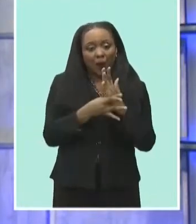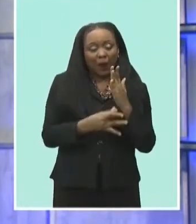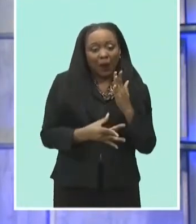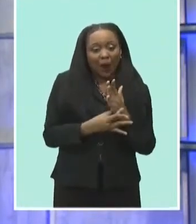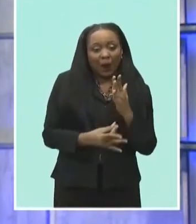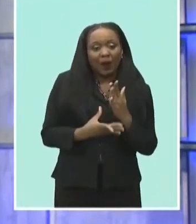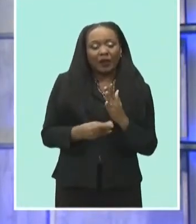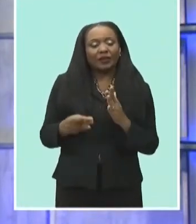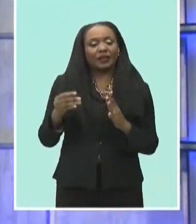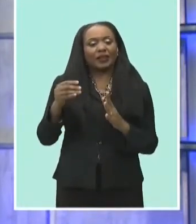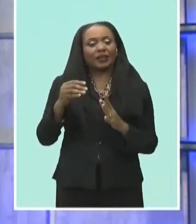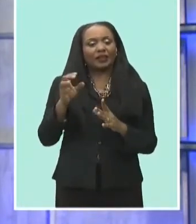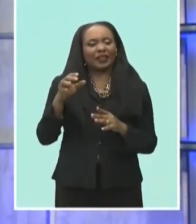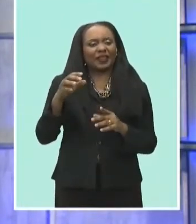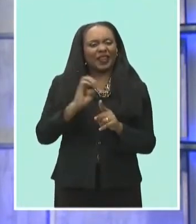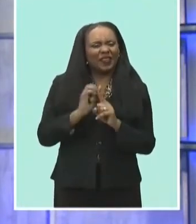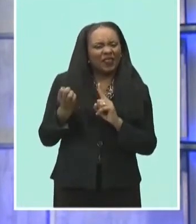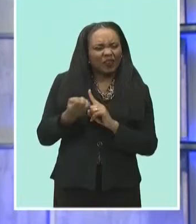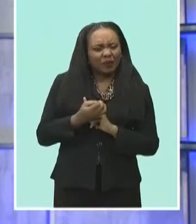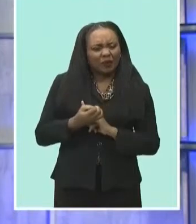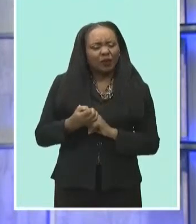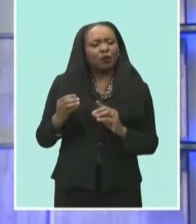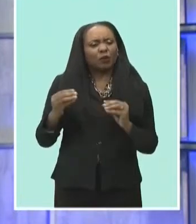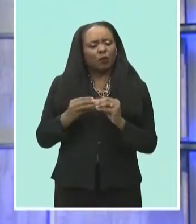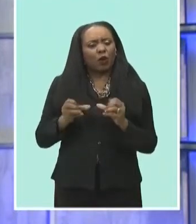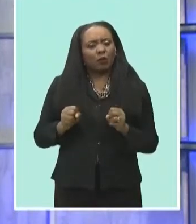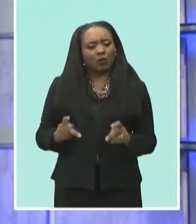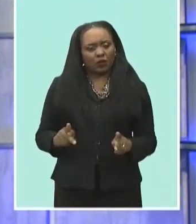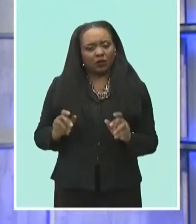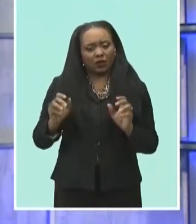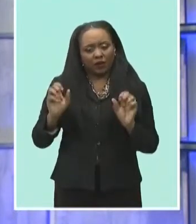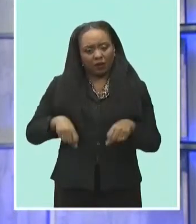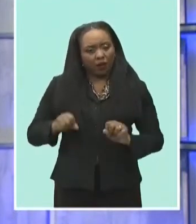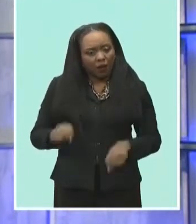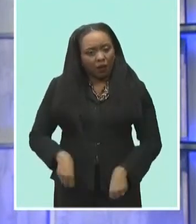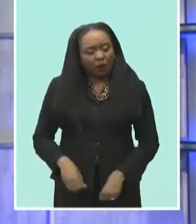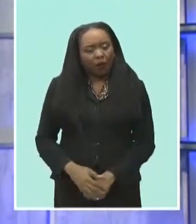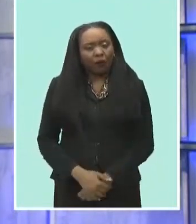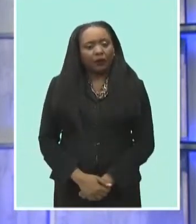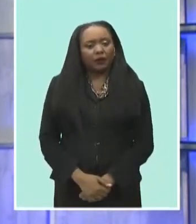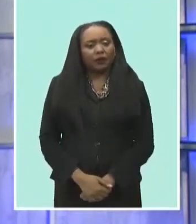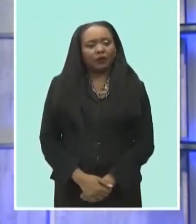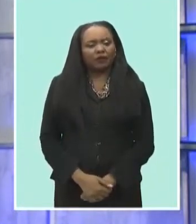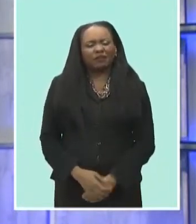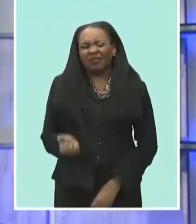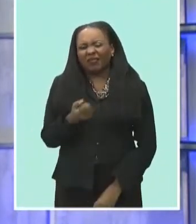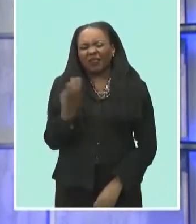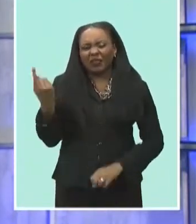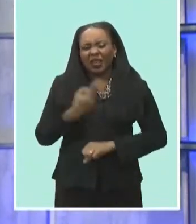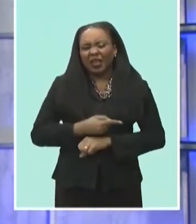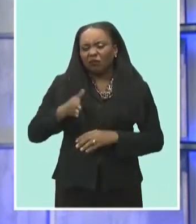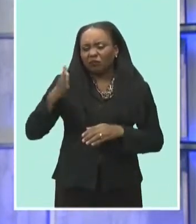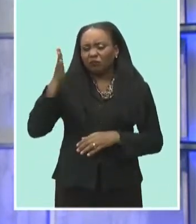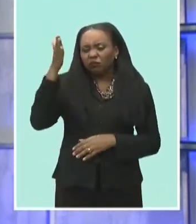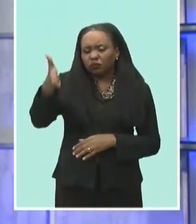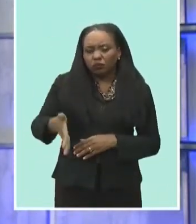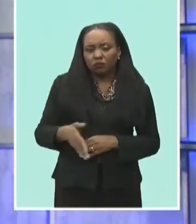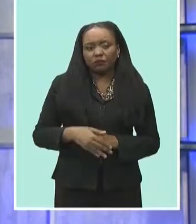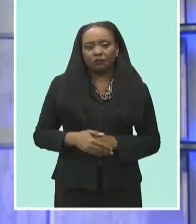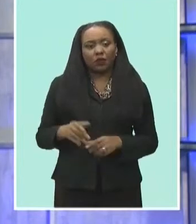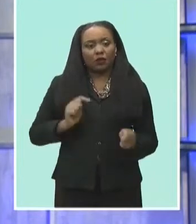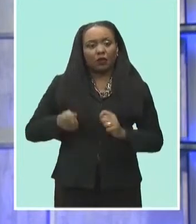Development Strategy would become available. Well, in a few days' time, Trinidad and Tobago's government will start